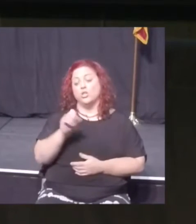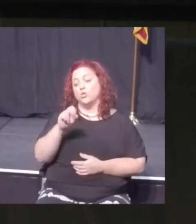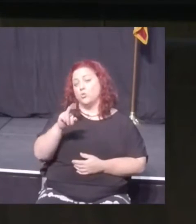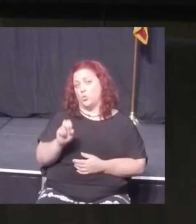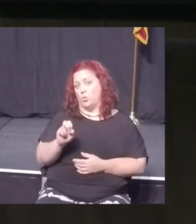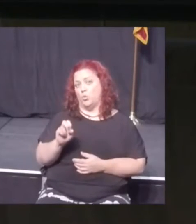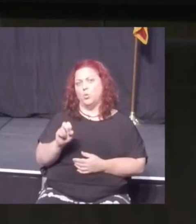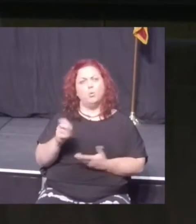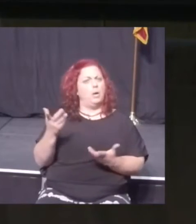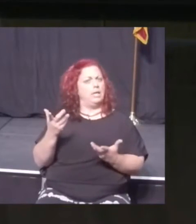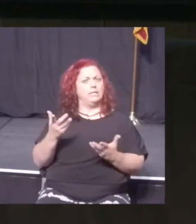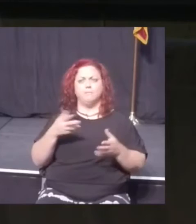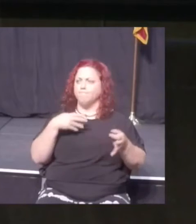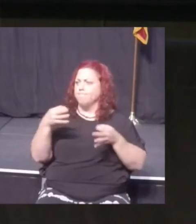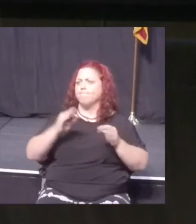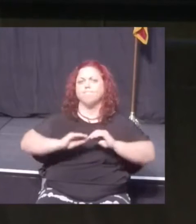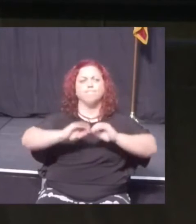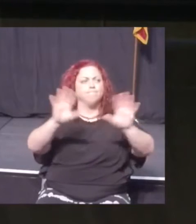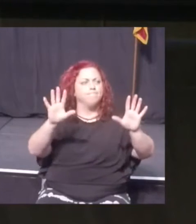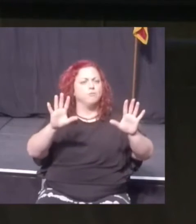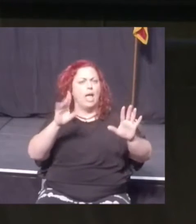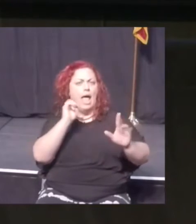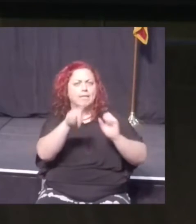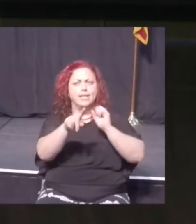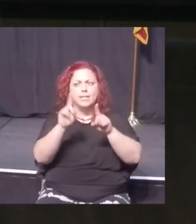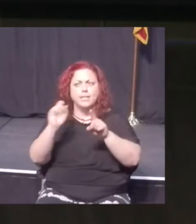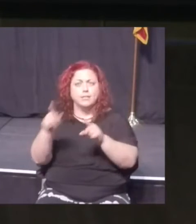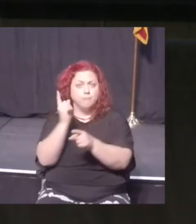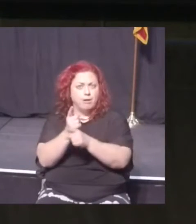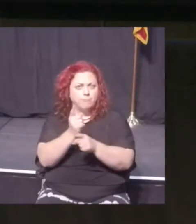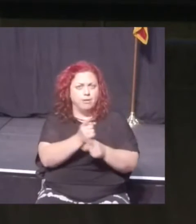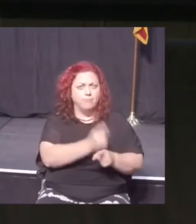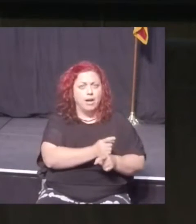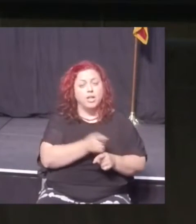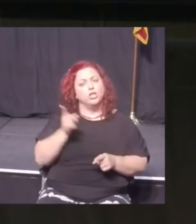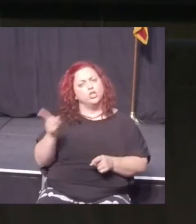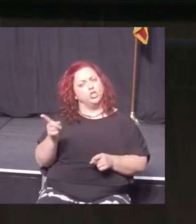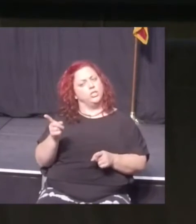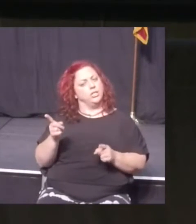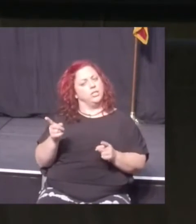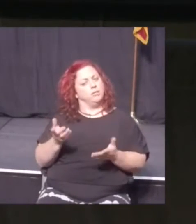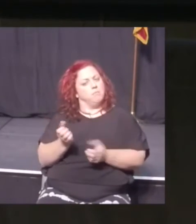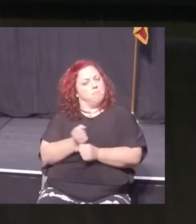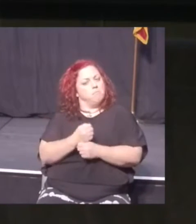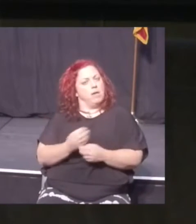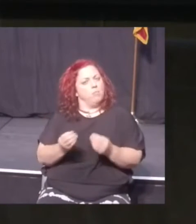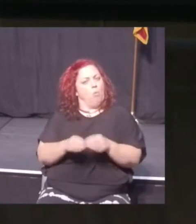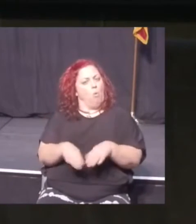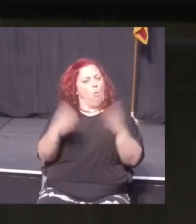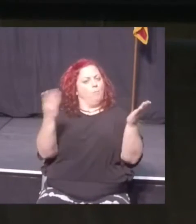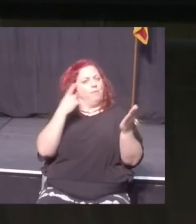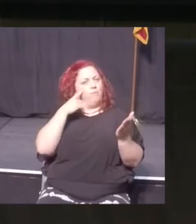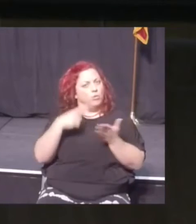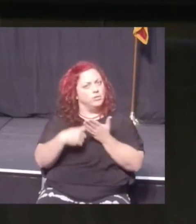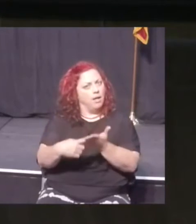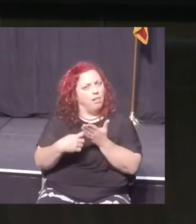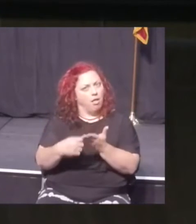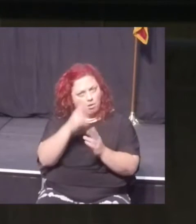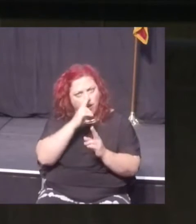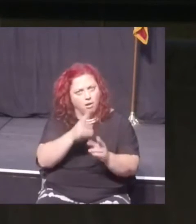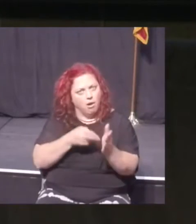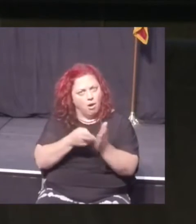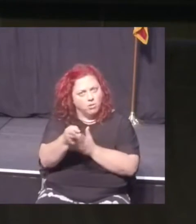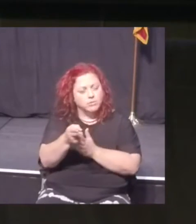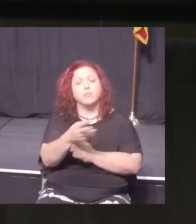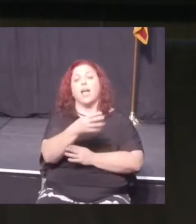Sue was transparent. She asked the right questions. She created room for honest dialogue, and she opened